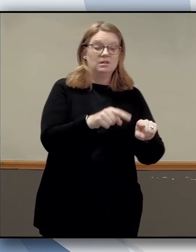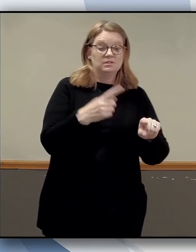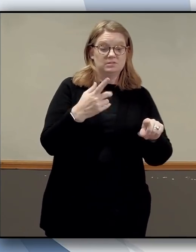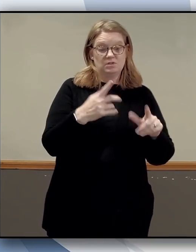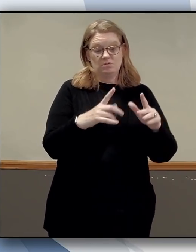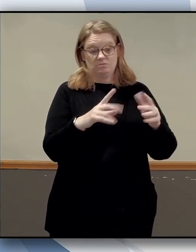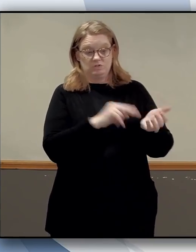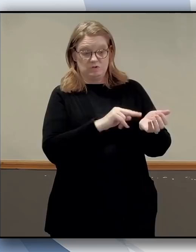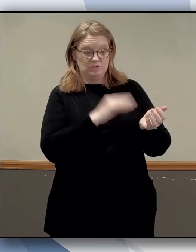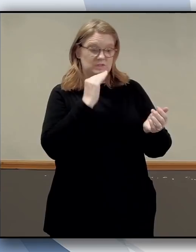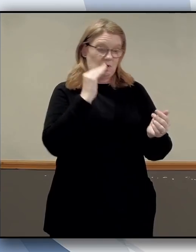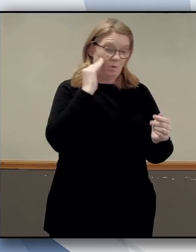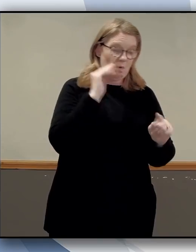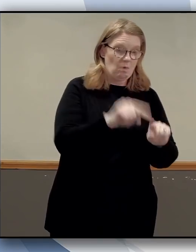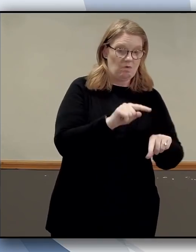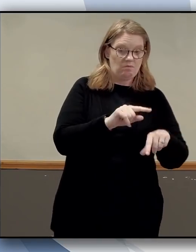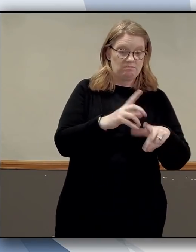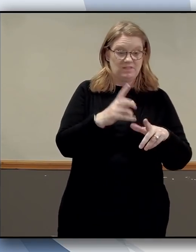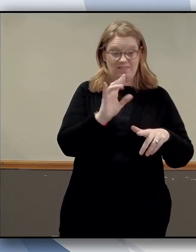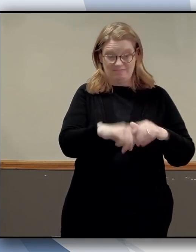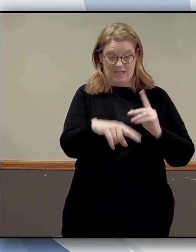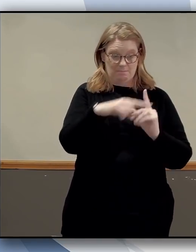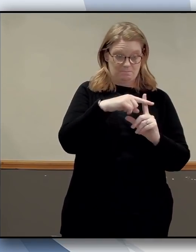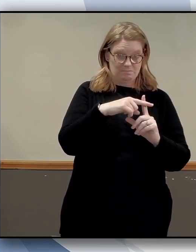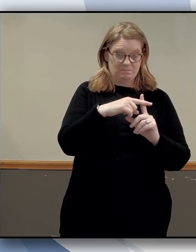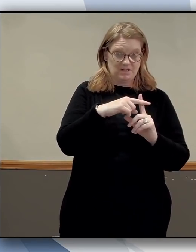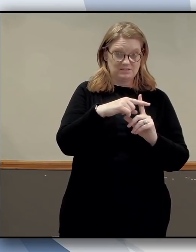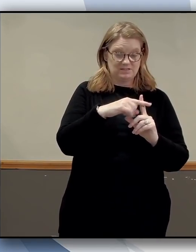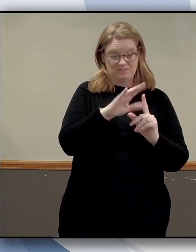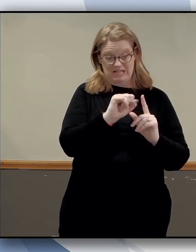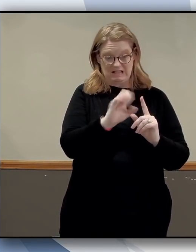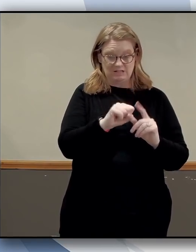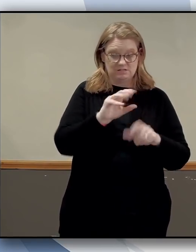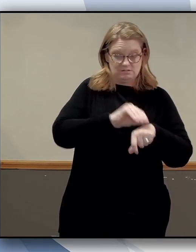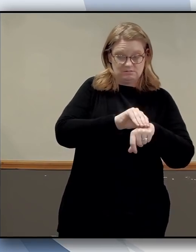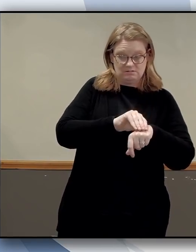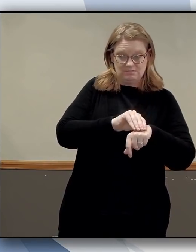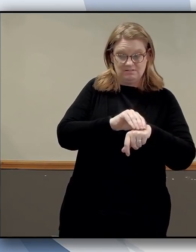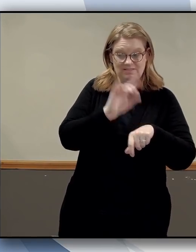healthcare workers is a reflection of the community. And so again,